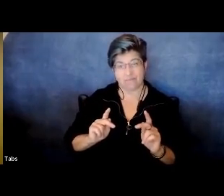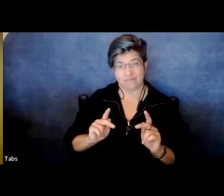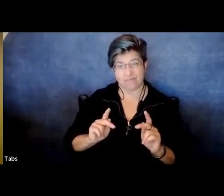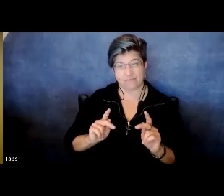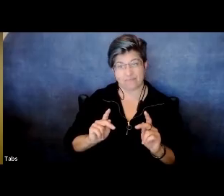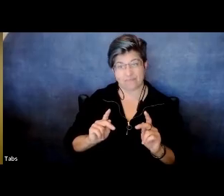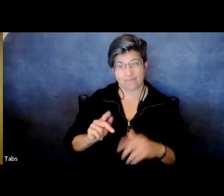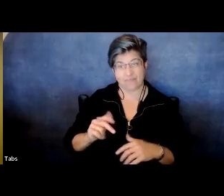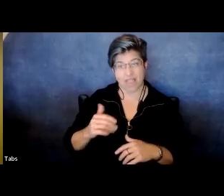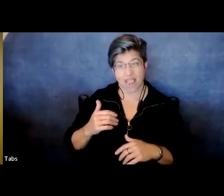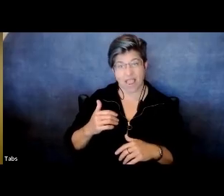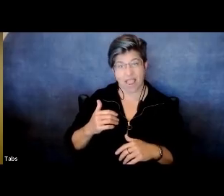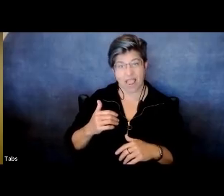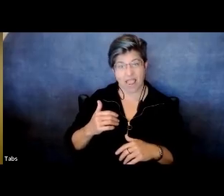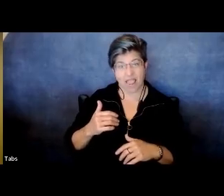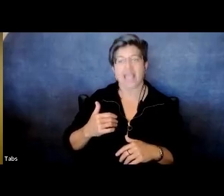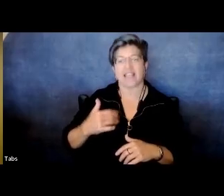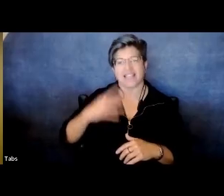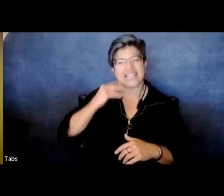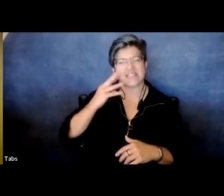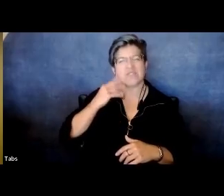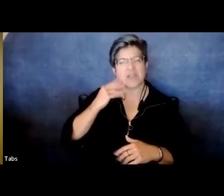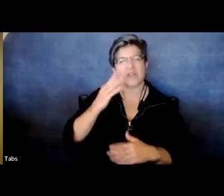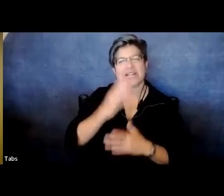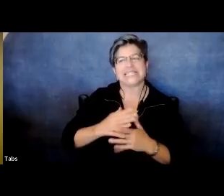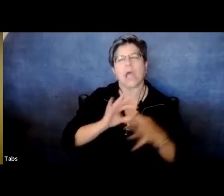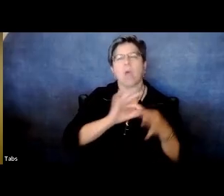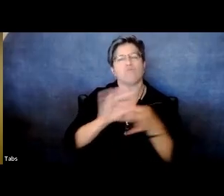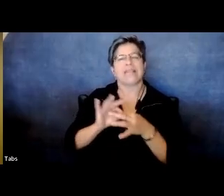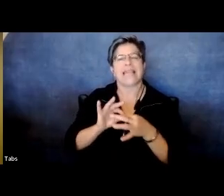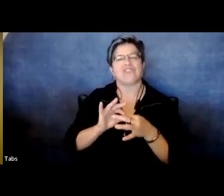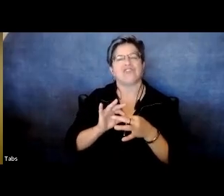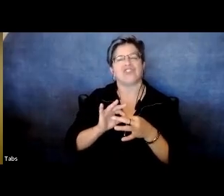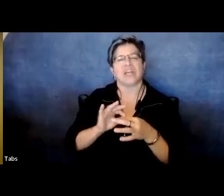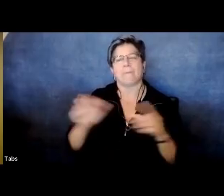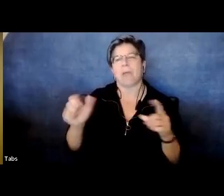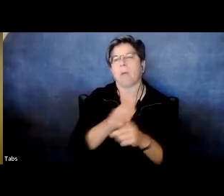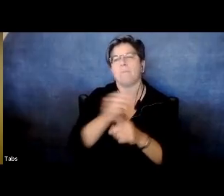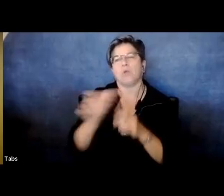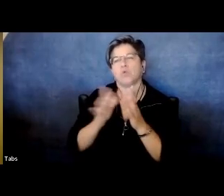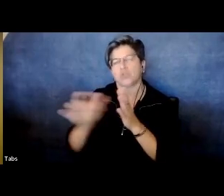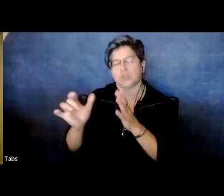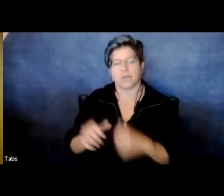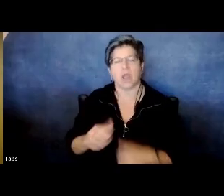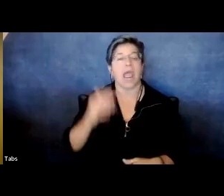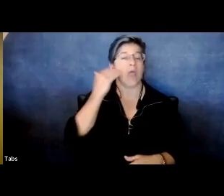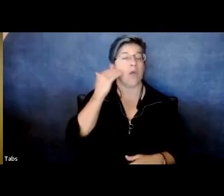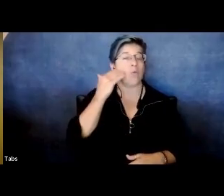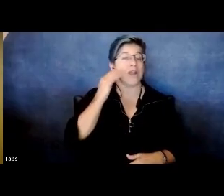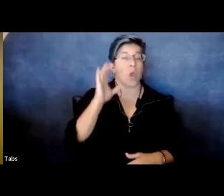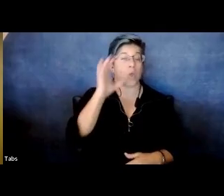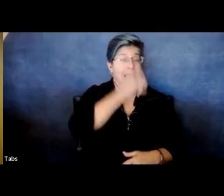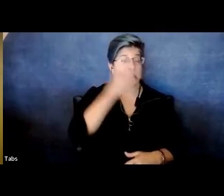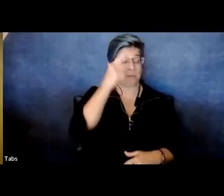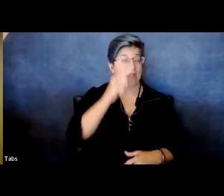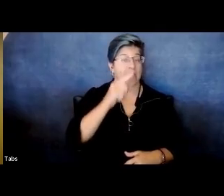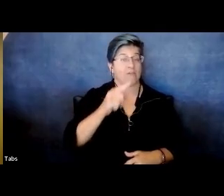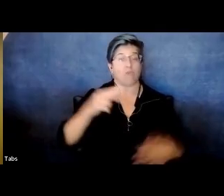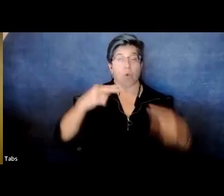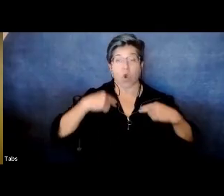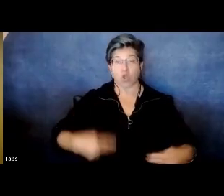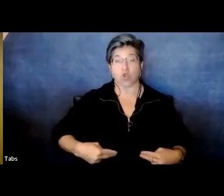having had an experience of relationship abuse. And we also know that prevalence estimates for human trafficking